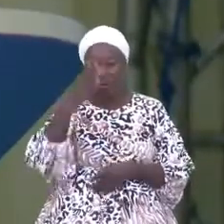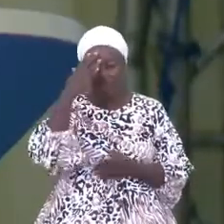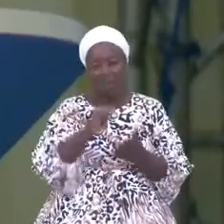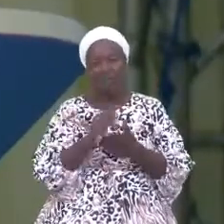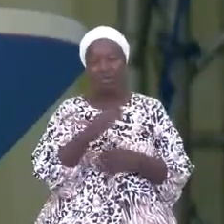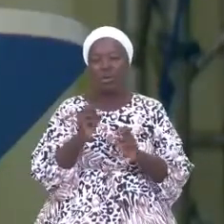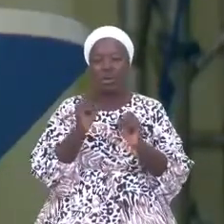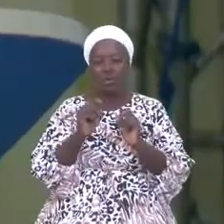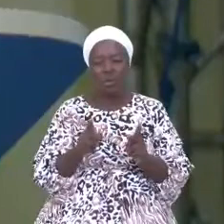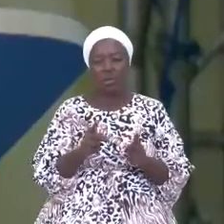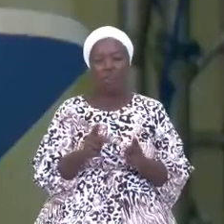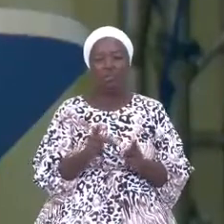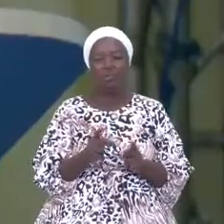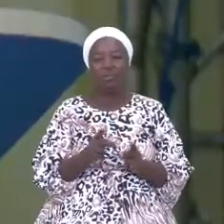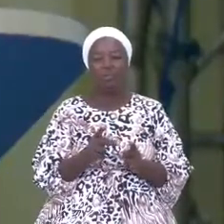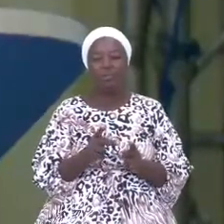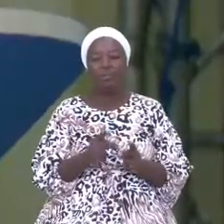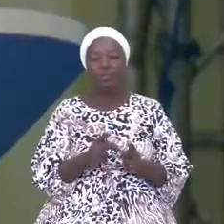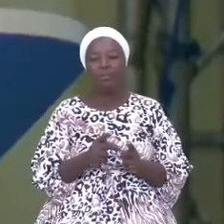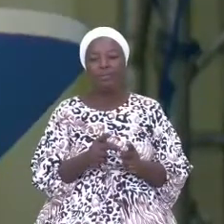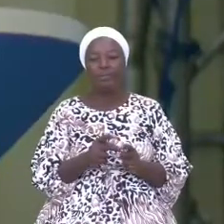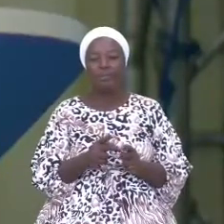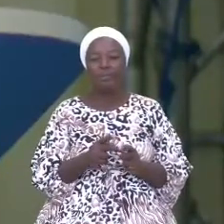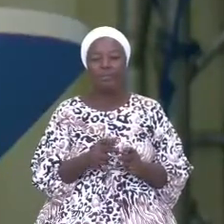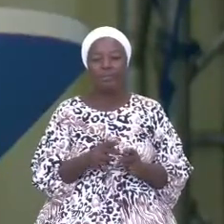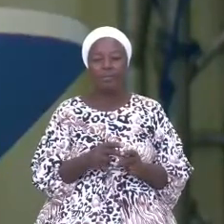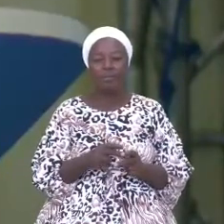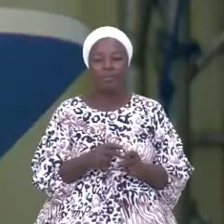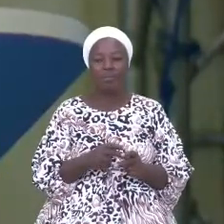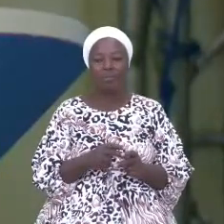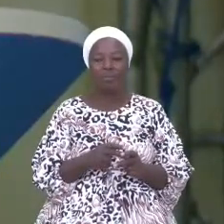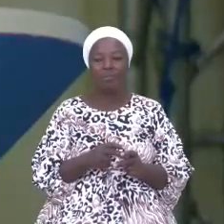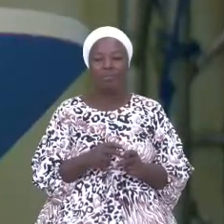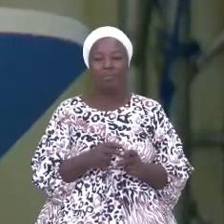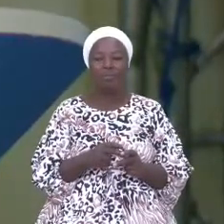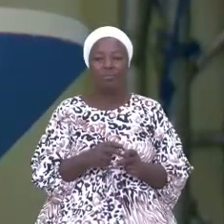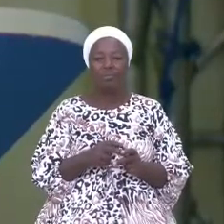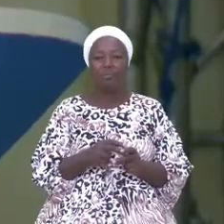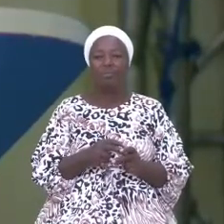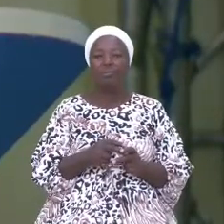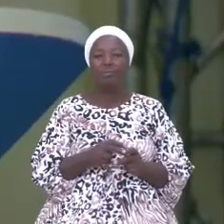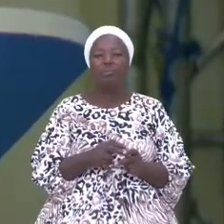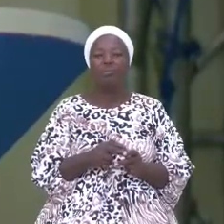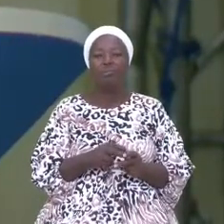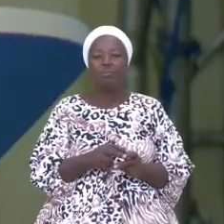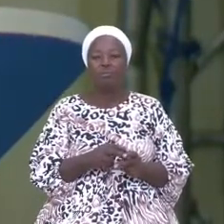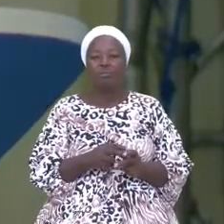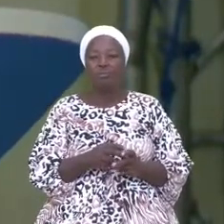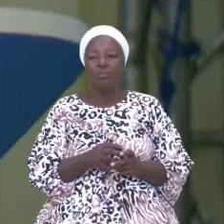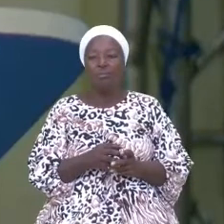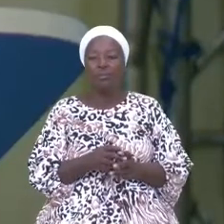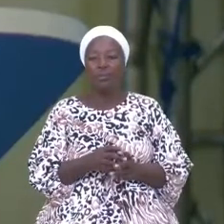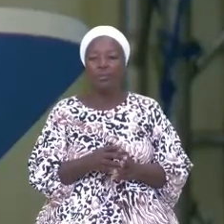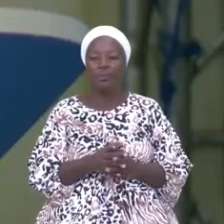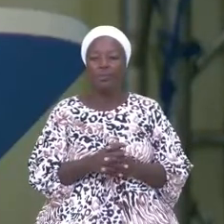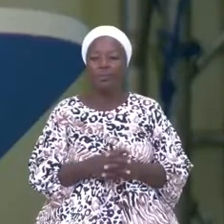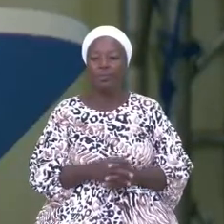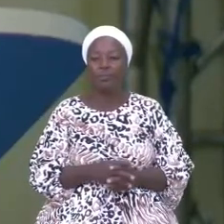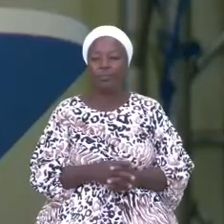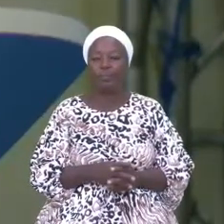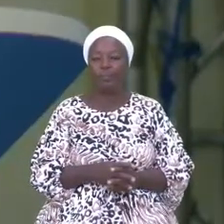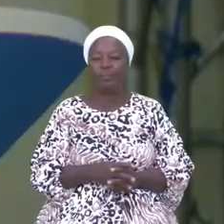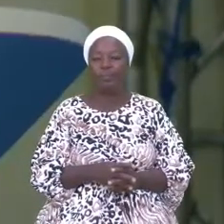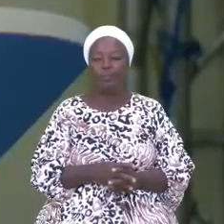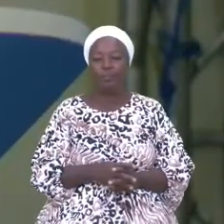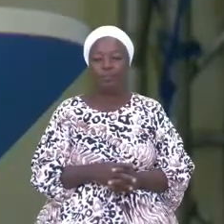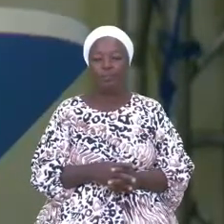to wave the flags for us. You wave it so that we can see that you are true. On my right-hand